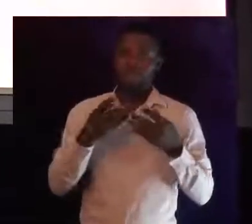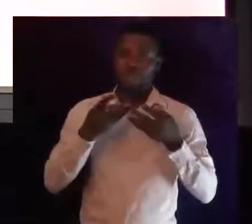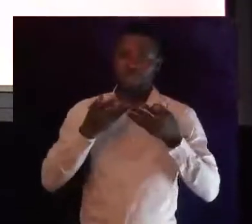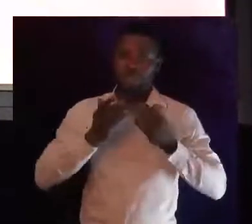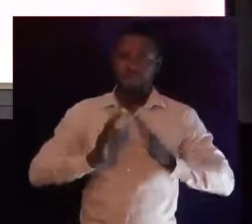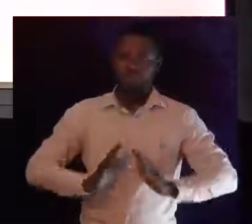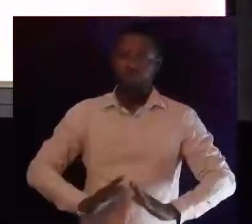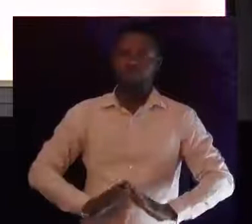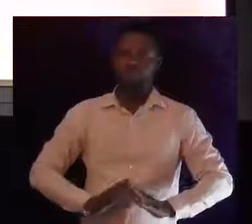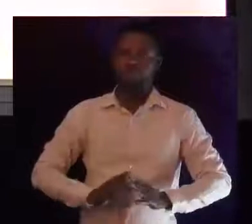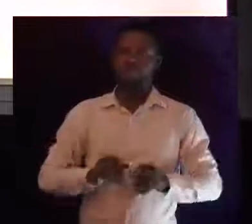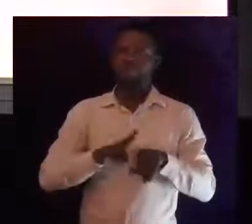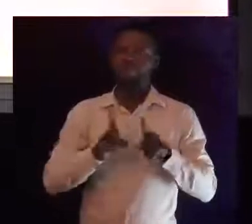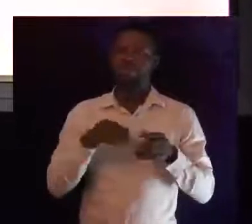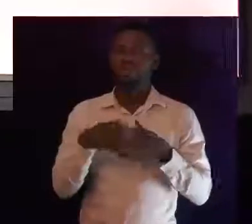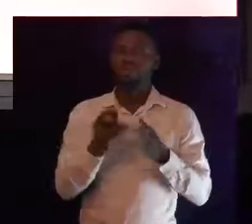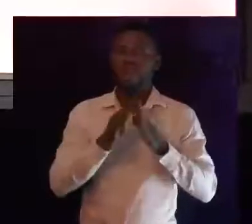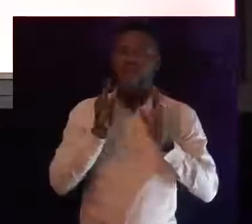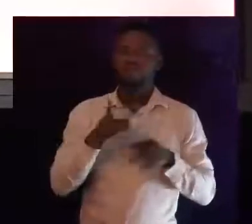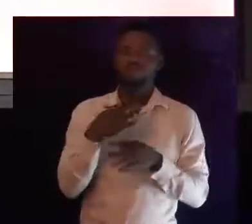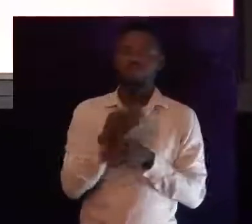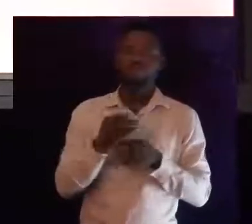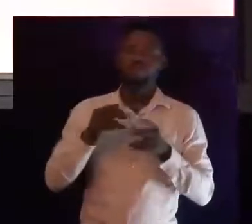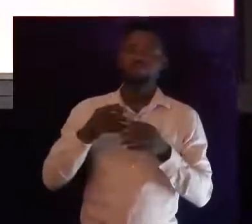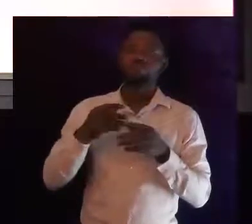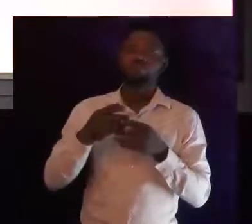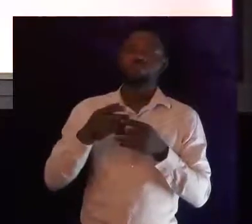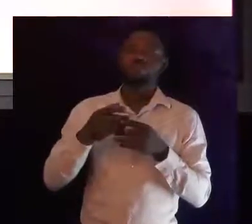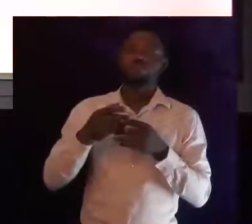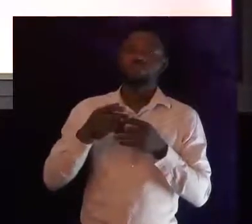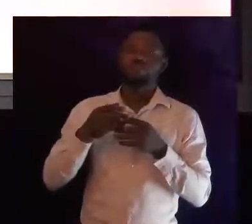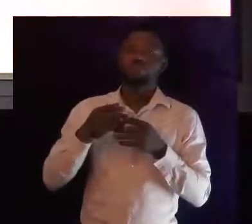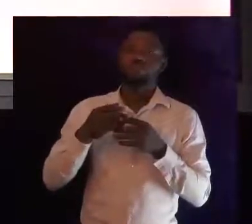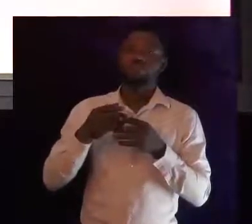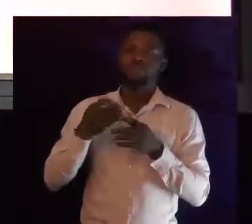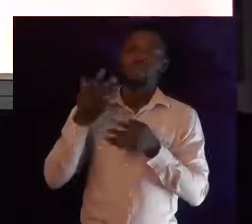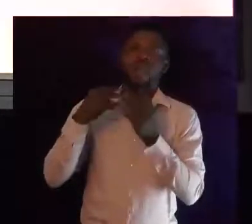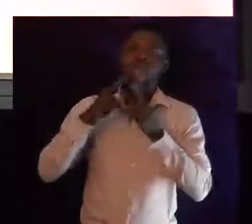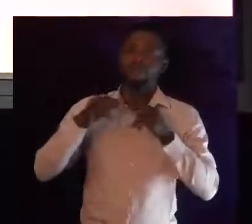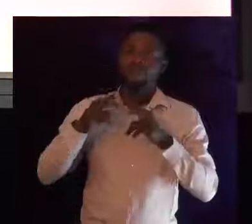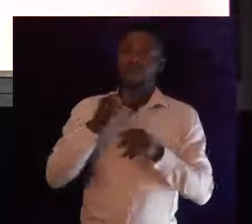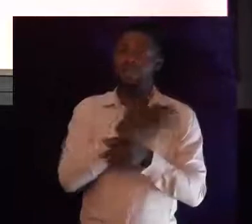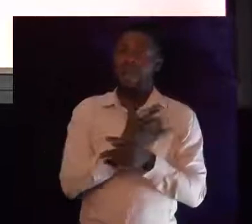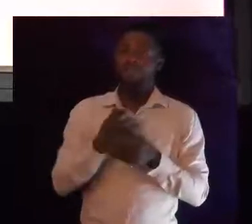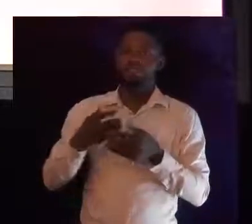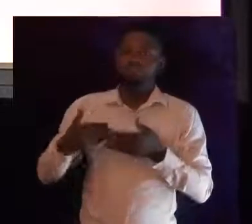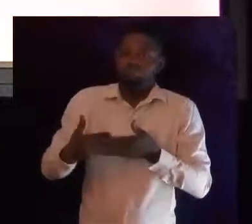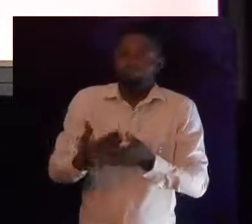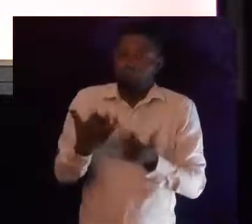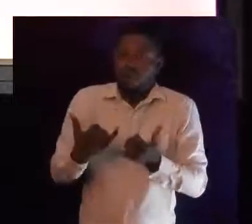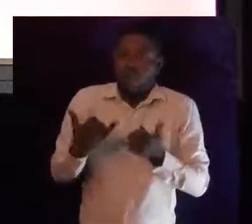settlements. Differences in the housing needs of urban and rural